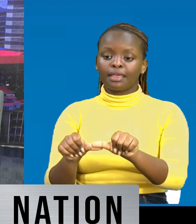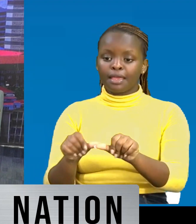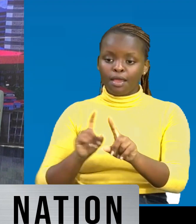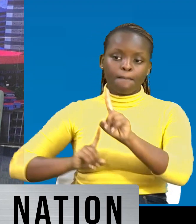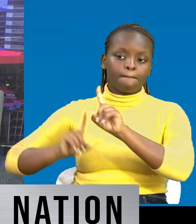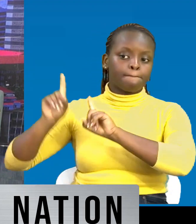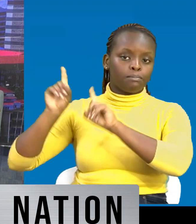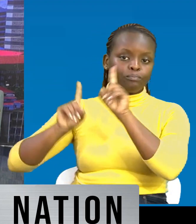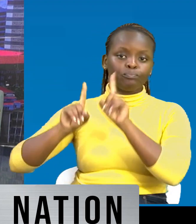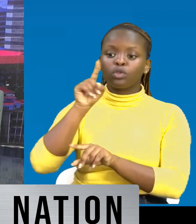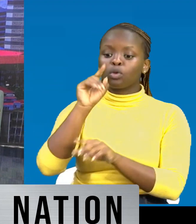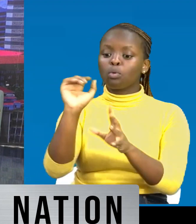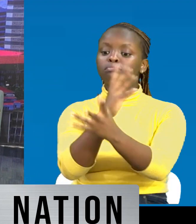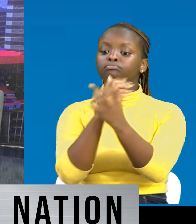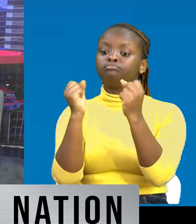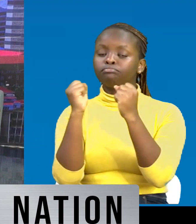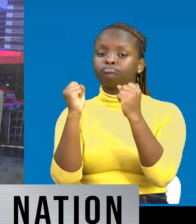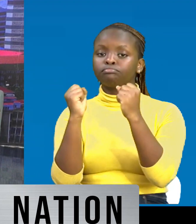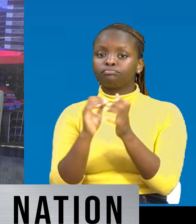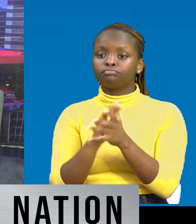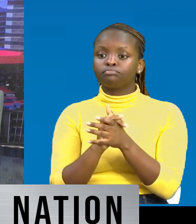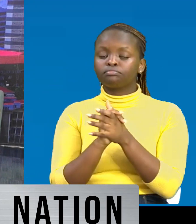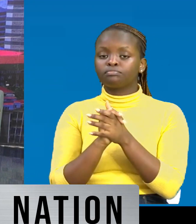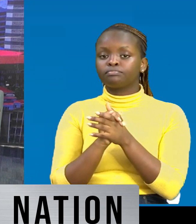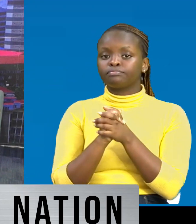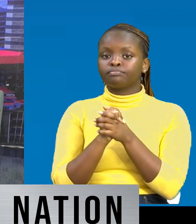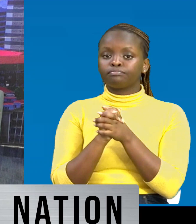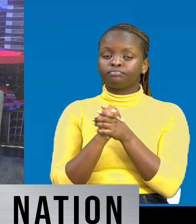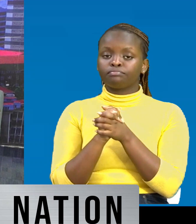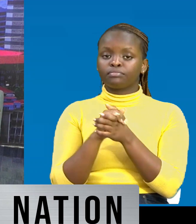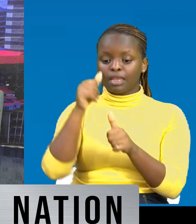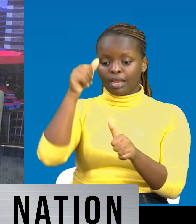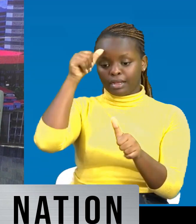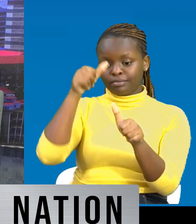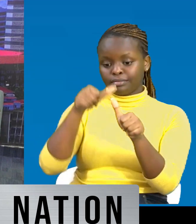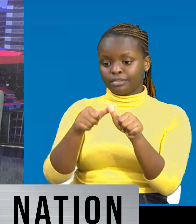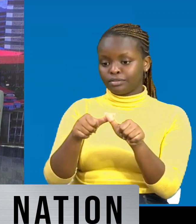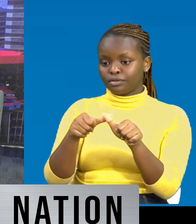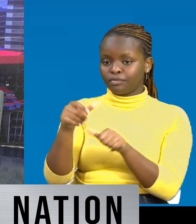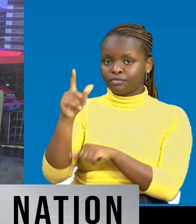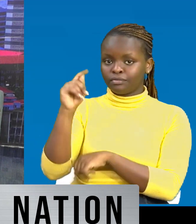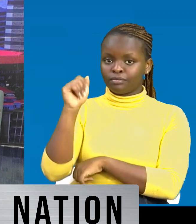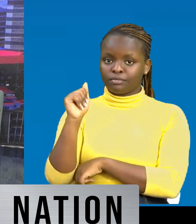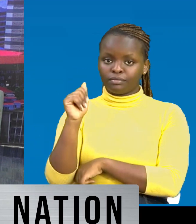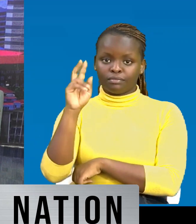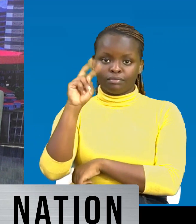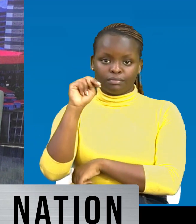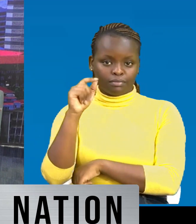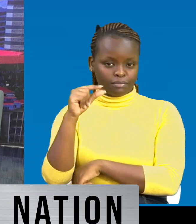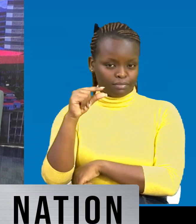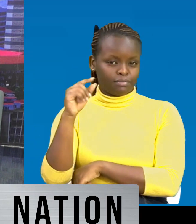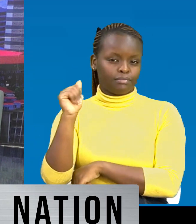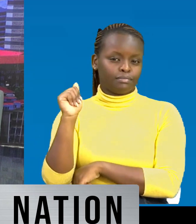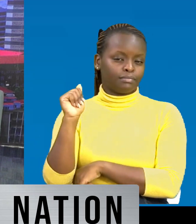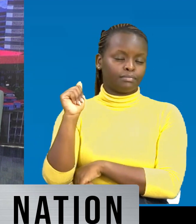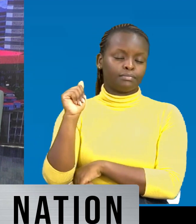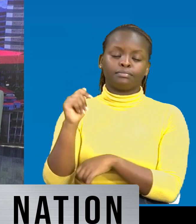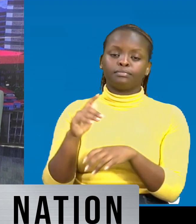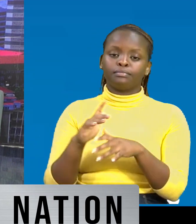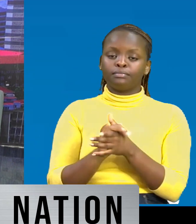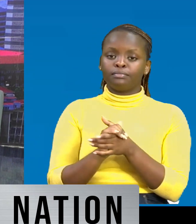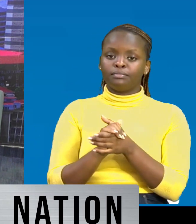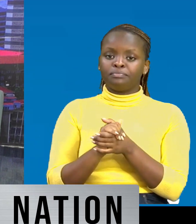tembea, wewe ndio raisi, wewe ndio, reminds you of Tanga Tanga. Unfortunately, yes.